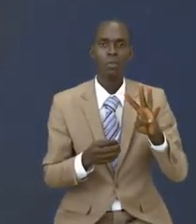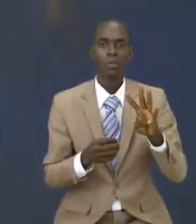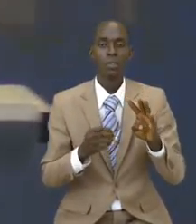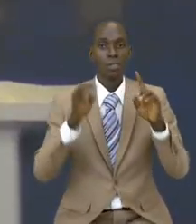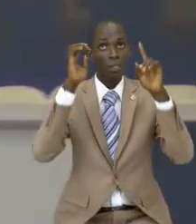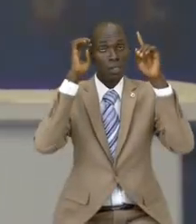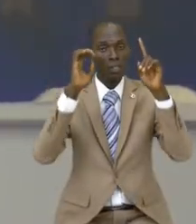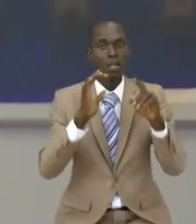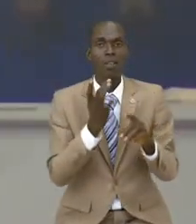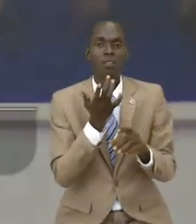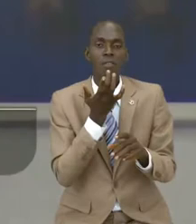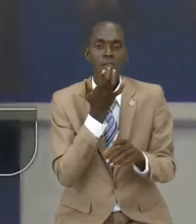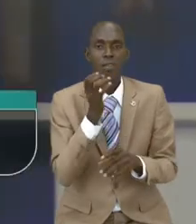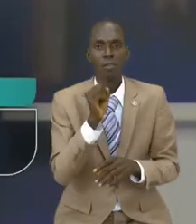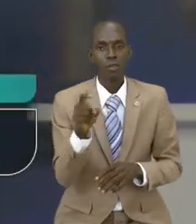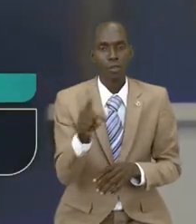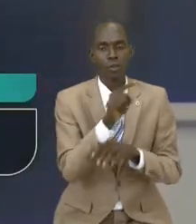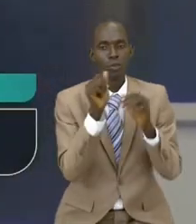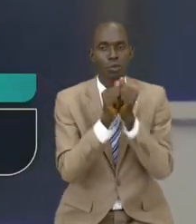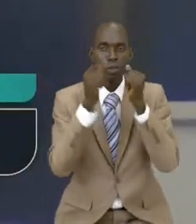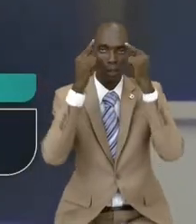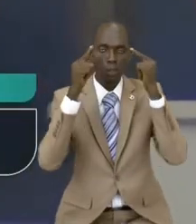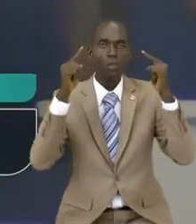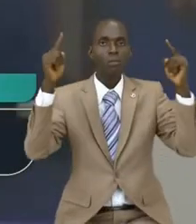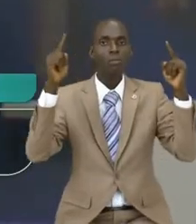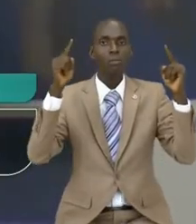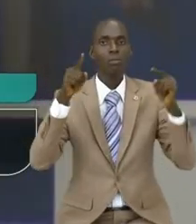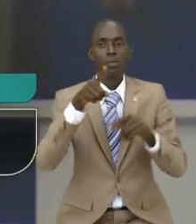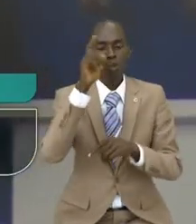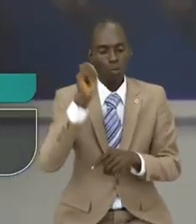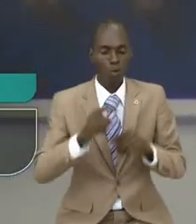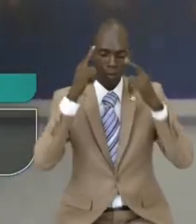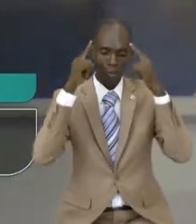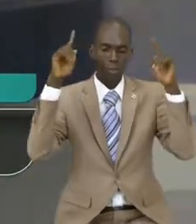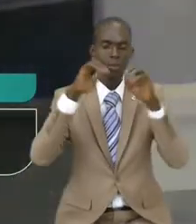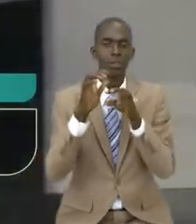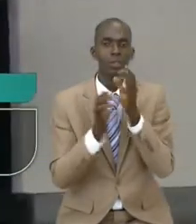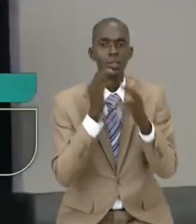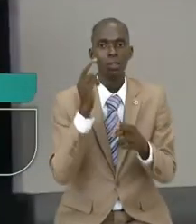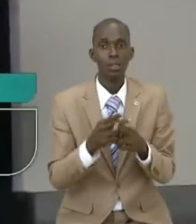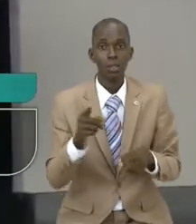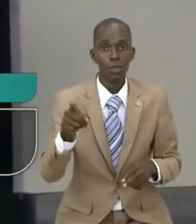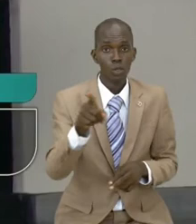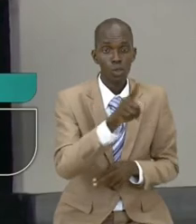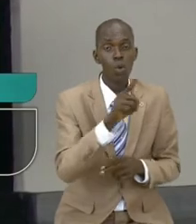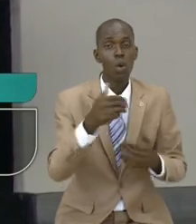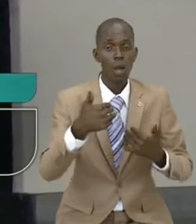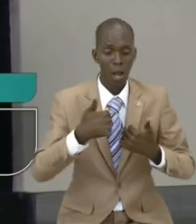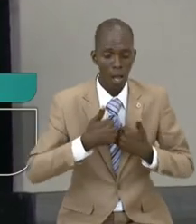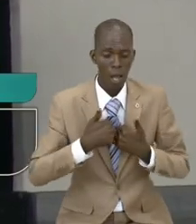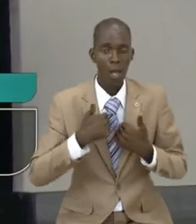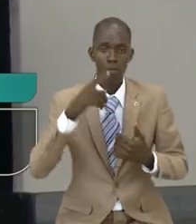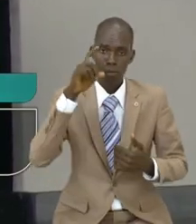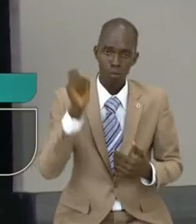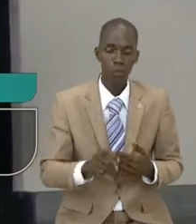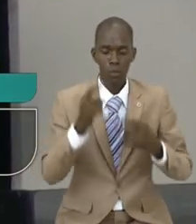you with success. You must succeed. You have to